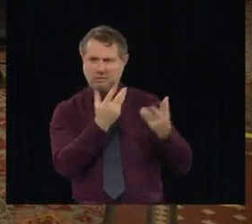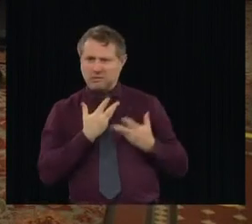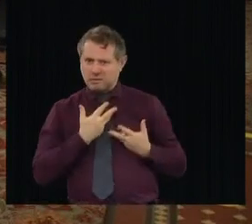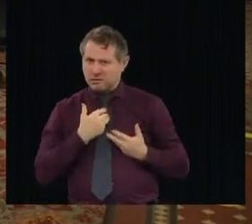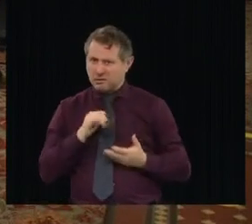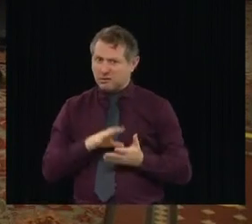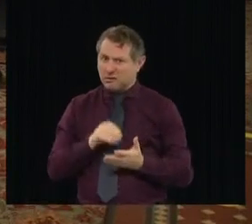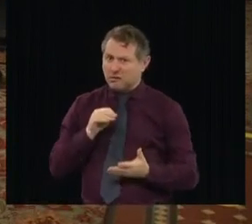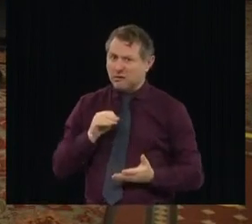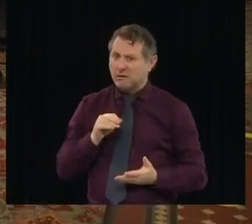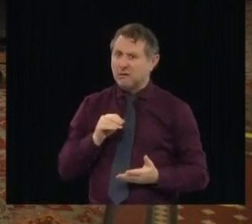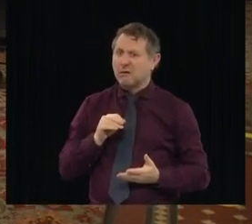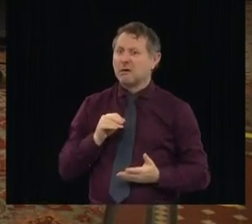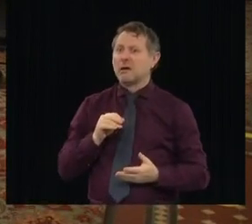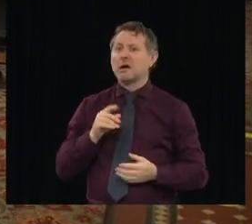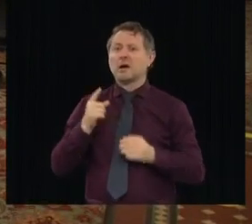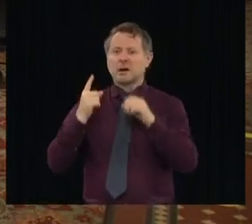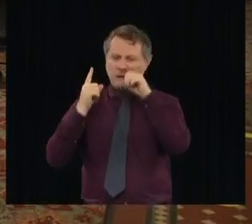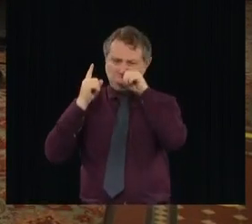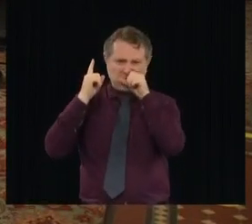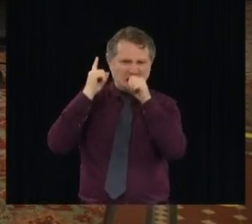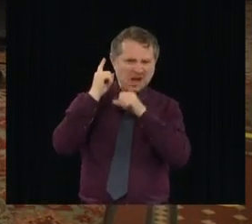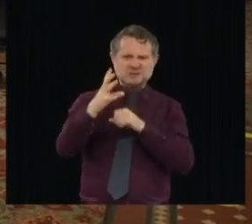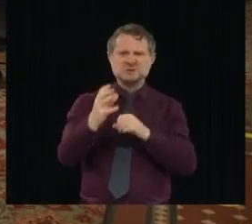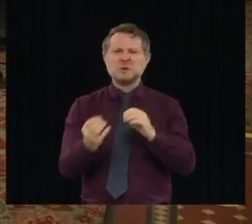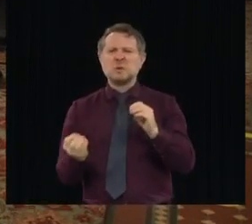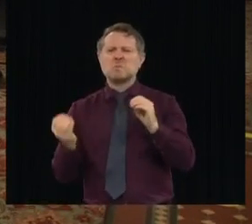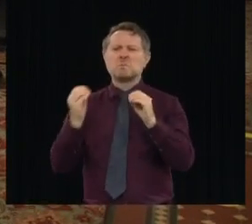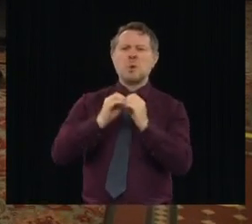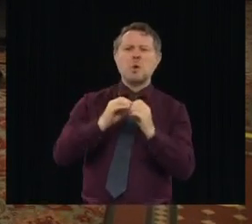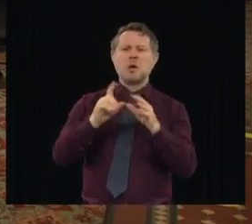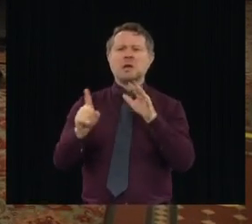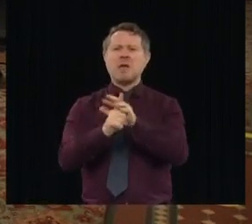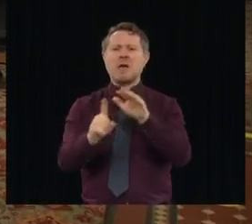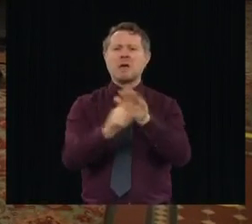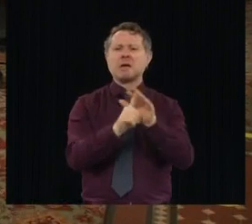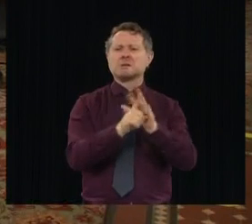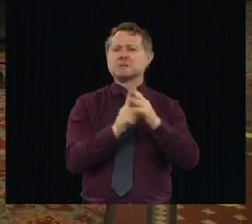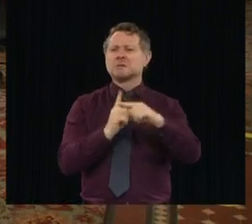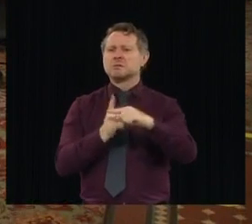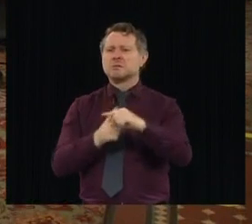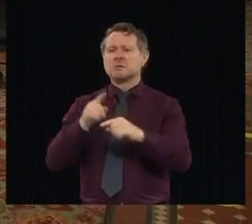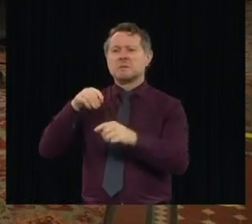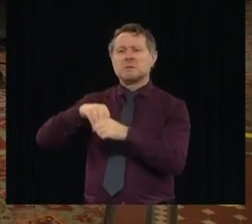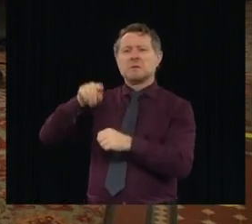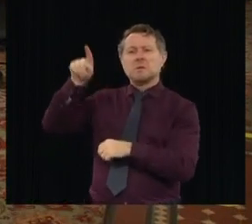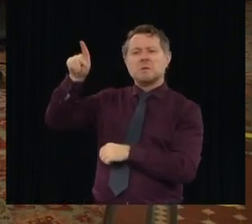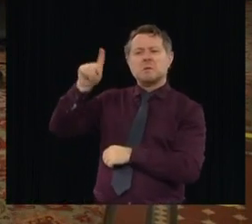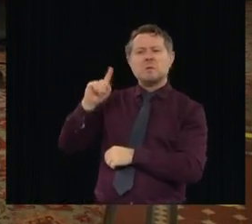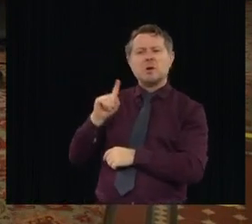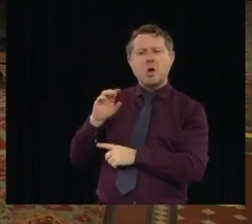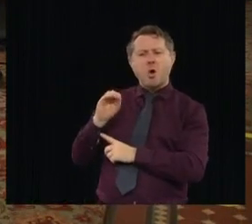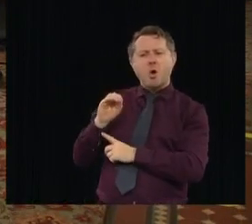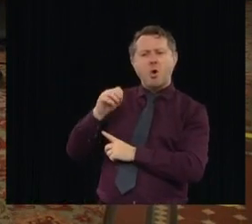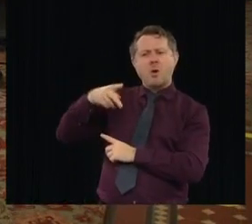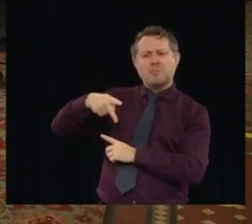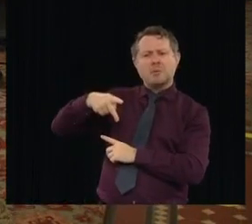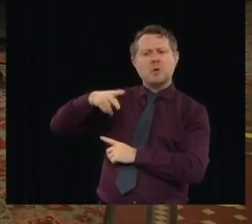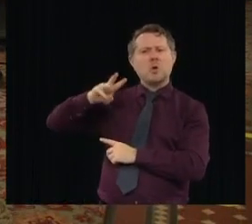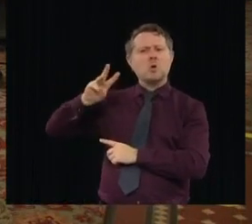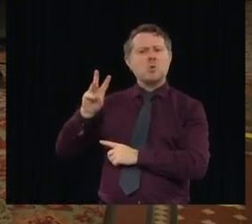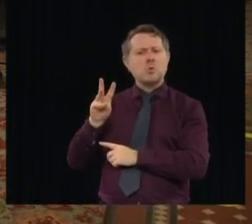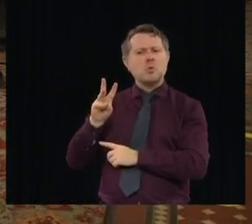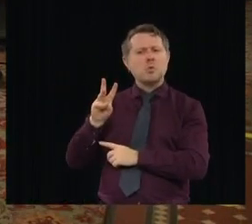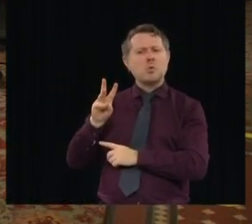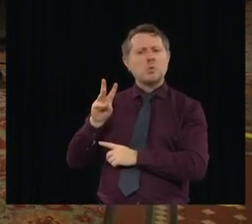a high number of cases in OPWDD group homes. These are group homes for the disabled across the state.